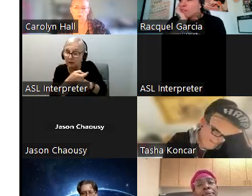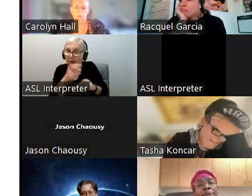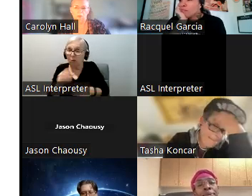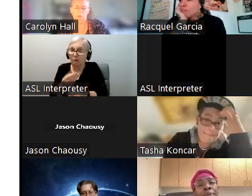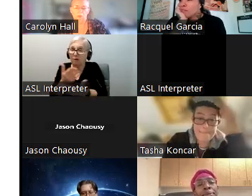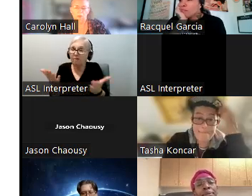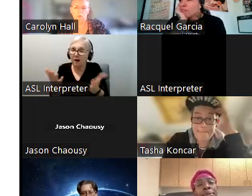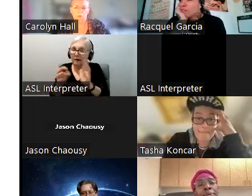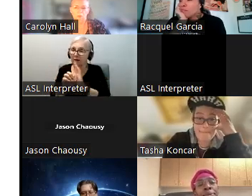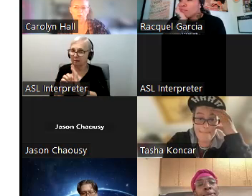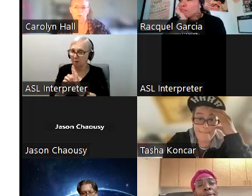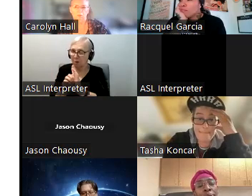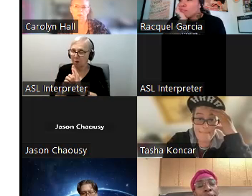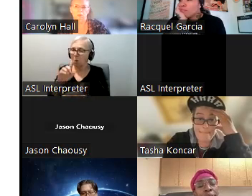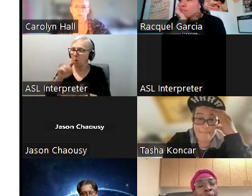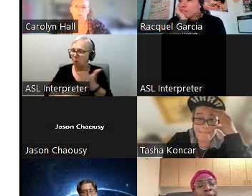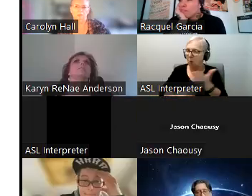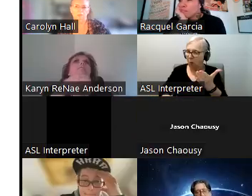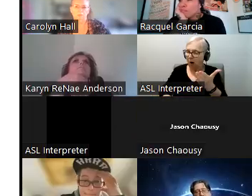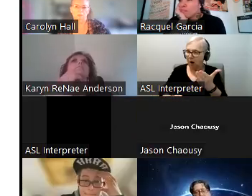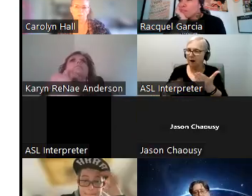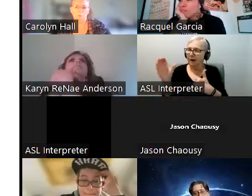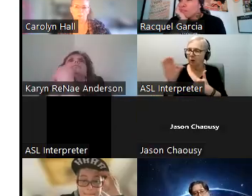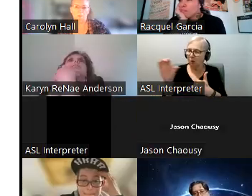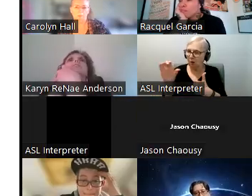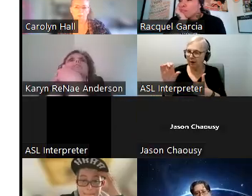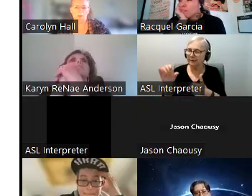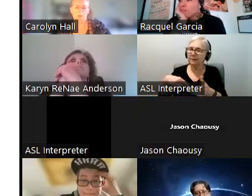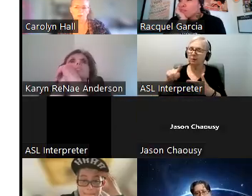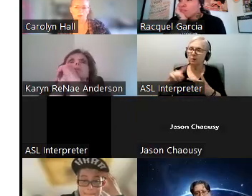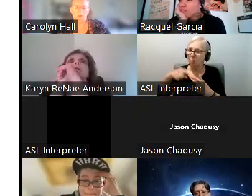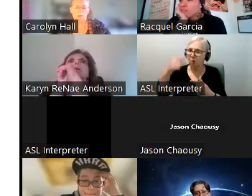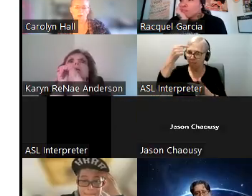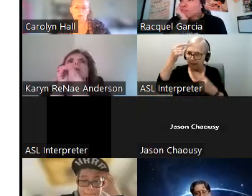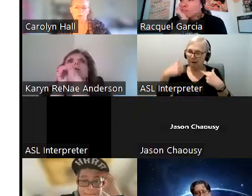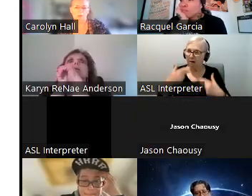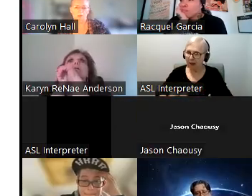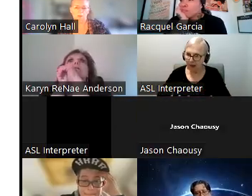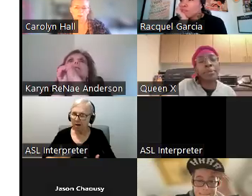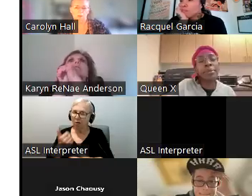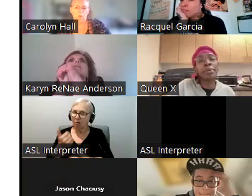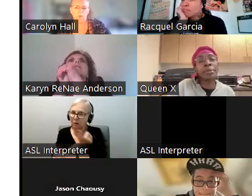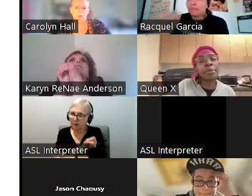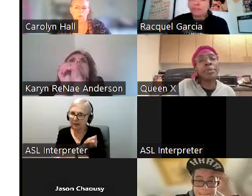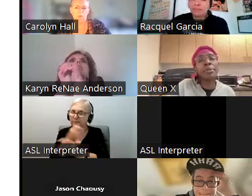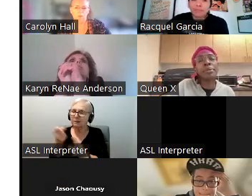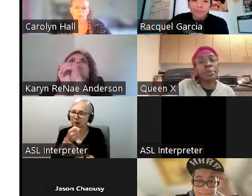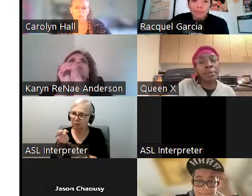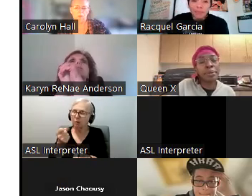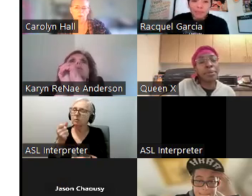of what a substance use, mental health, or crisis, or any other service that you would recommend on that application to be